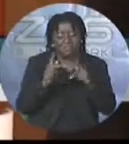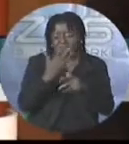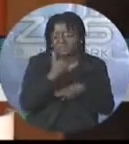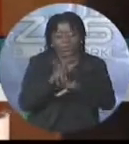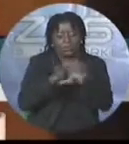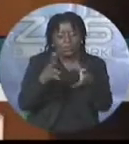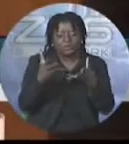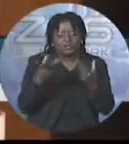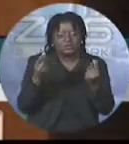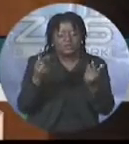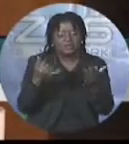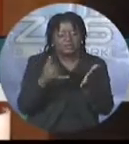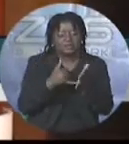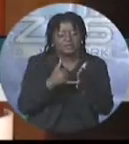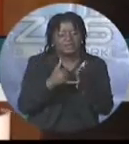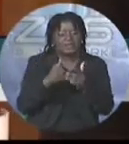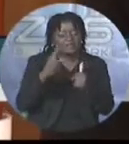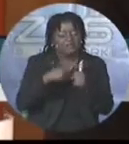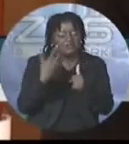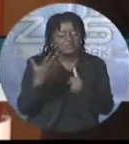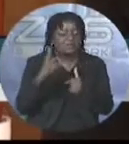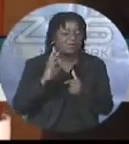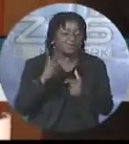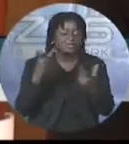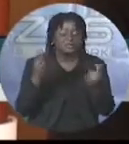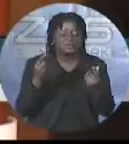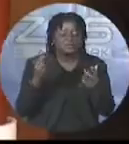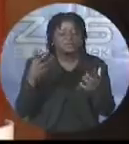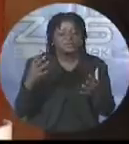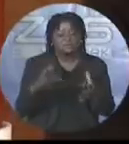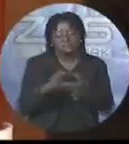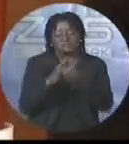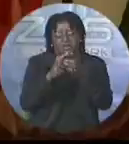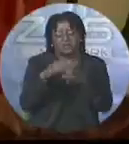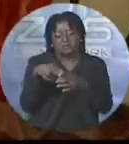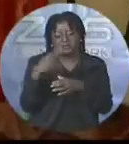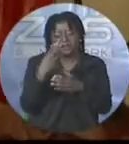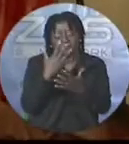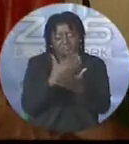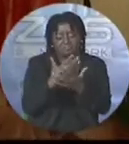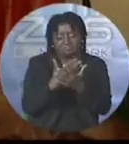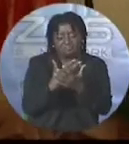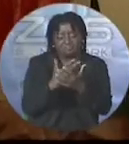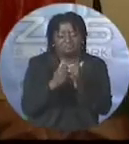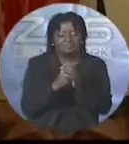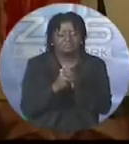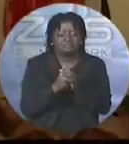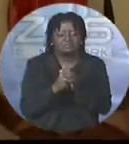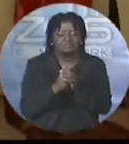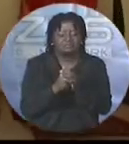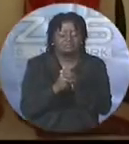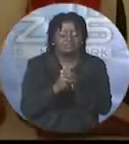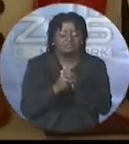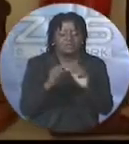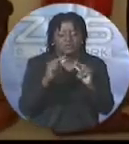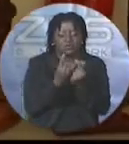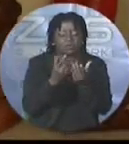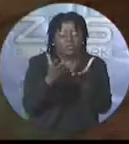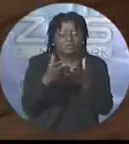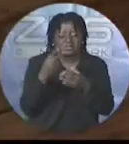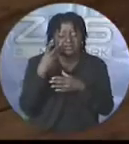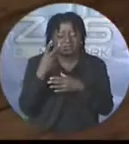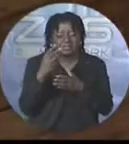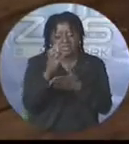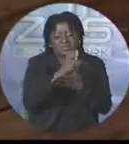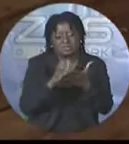do, incarceration, that don't help. That don't help. The group would like to see a resurgence of the craft and would be willing